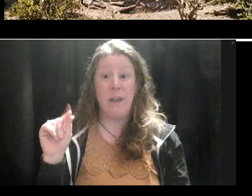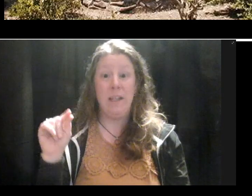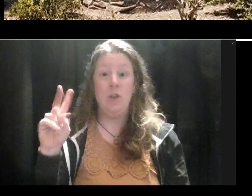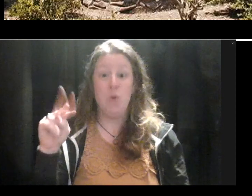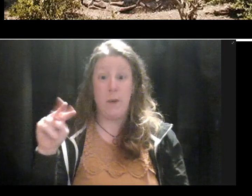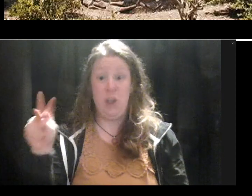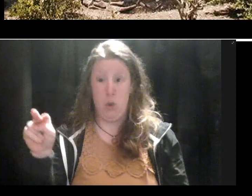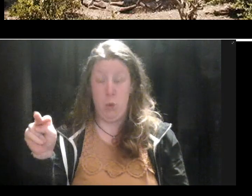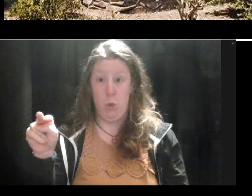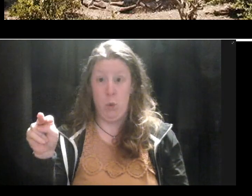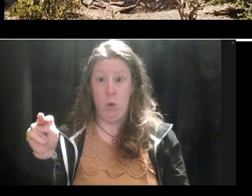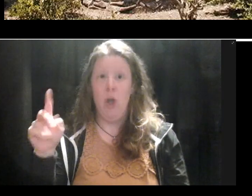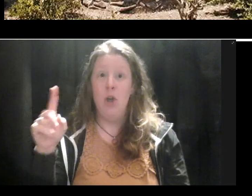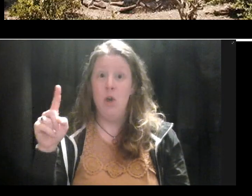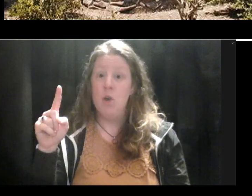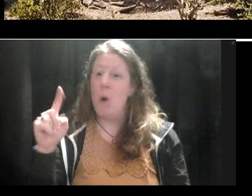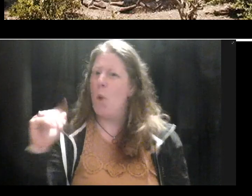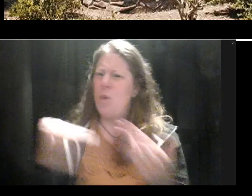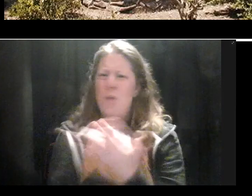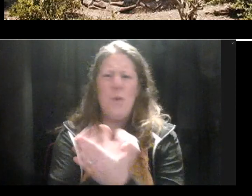5th, 2022.